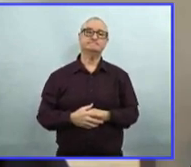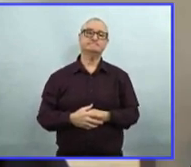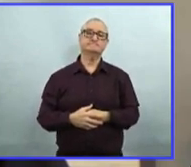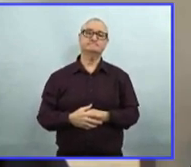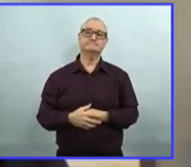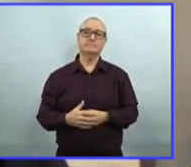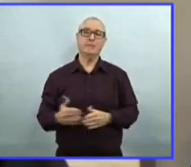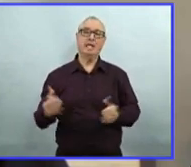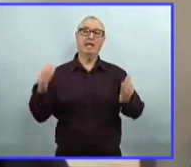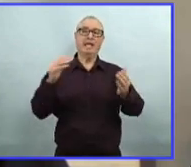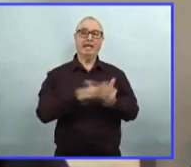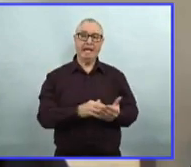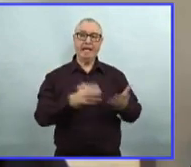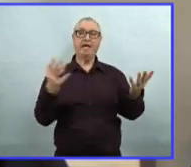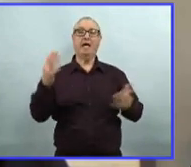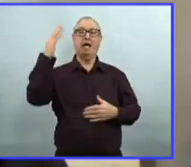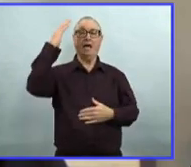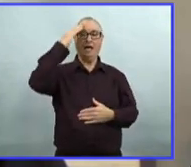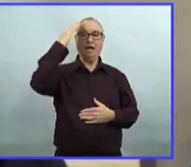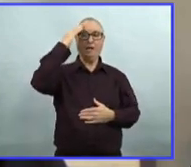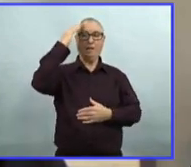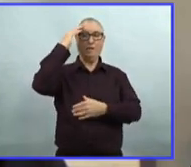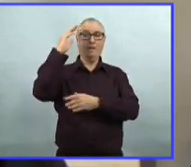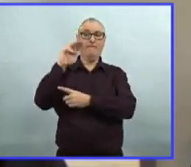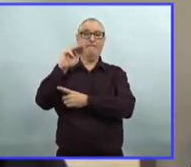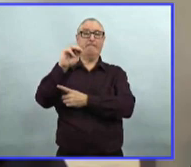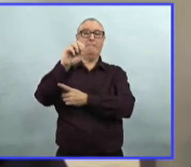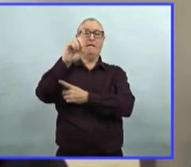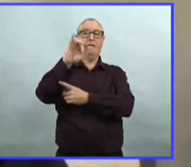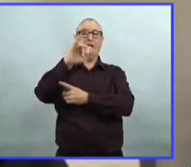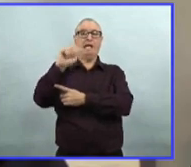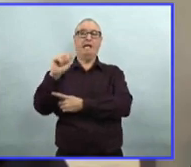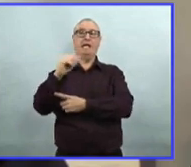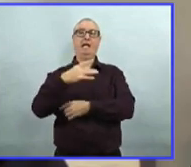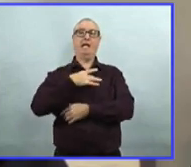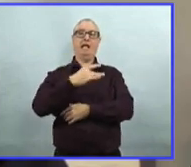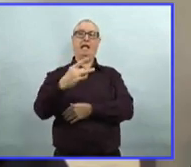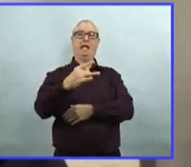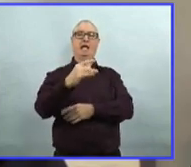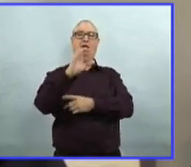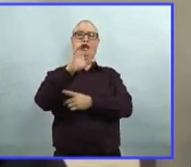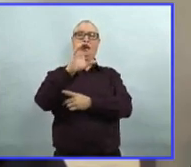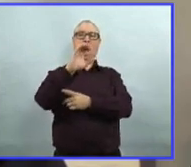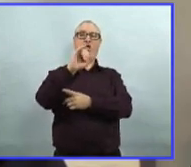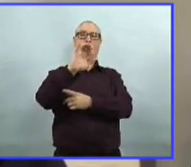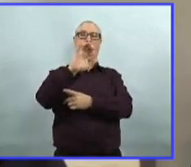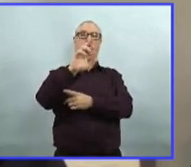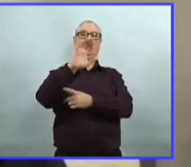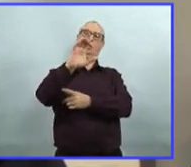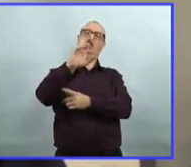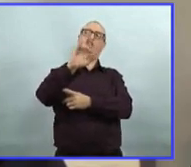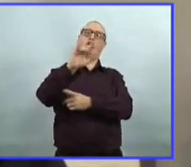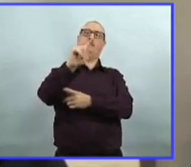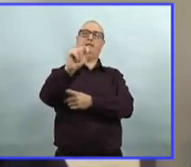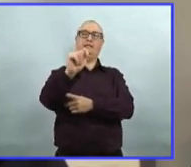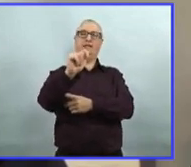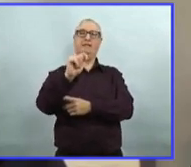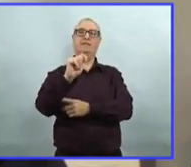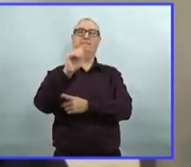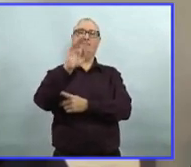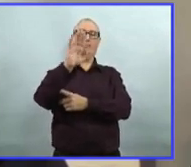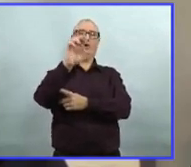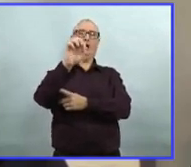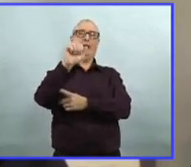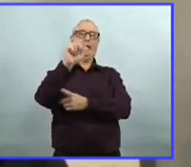again, in 2 weeks' time, Omicron is still going to be here. So we have to be prepared that when we say